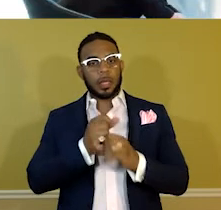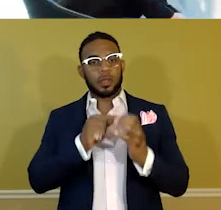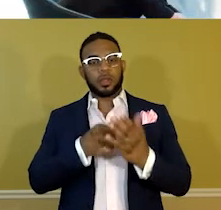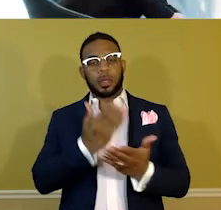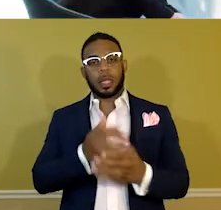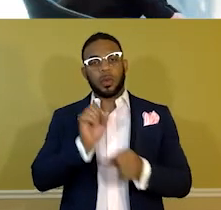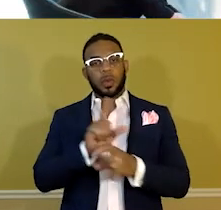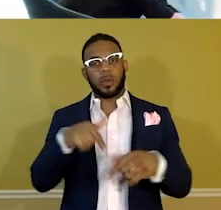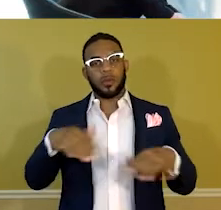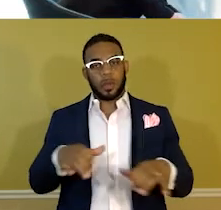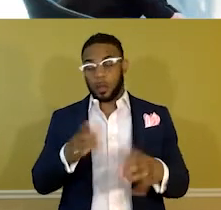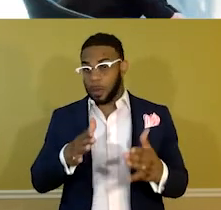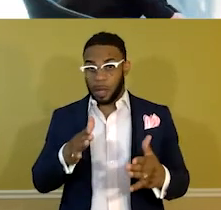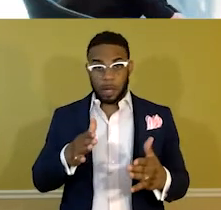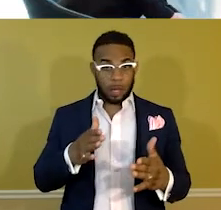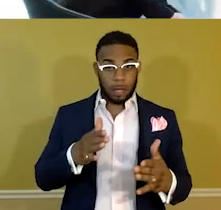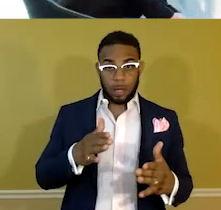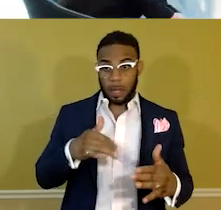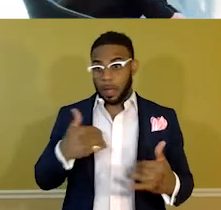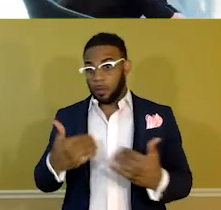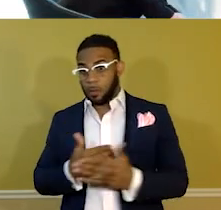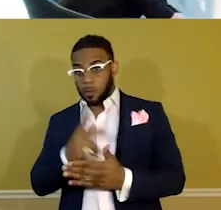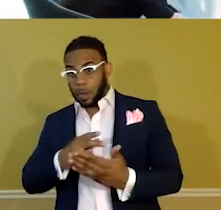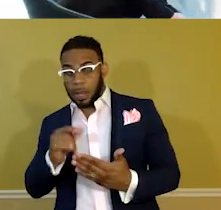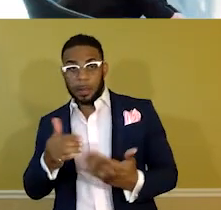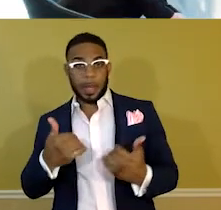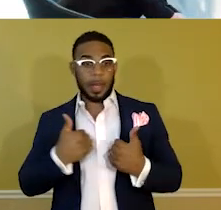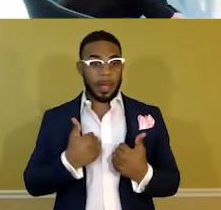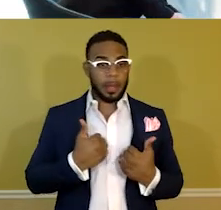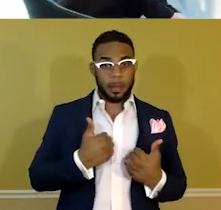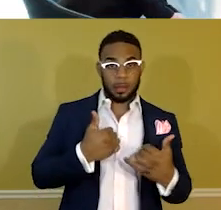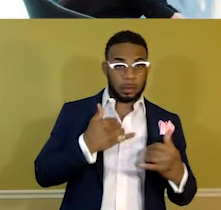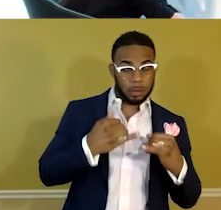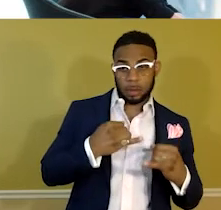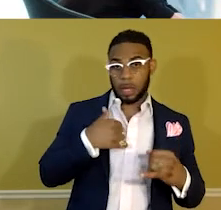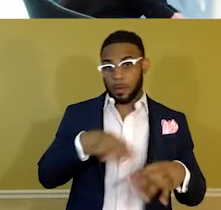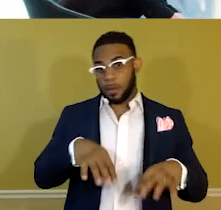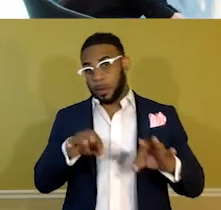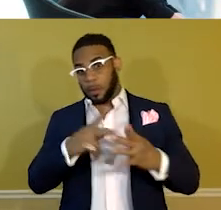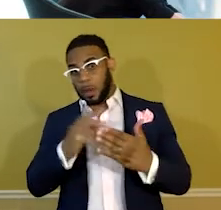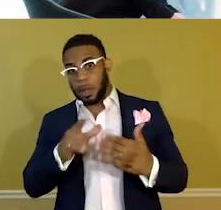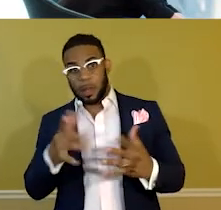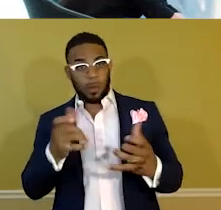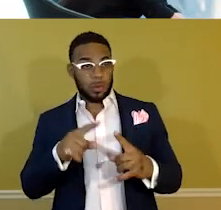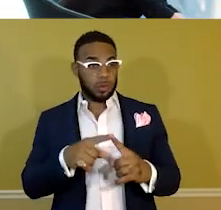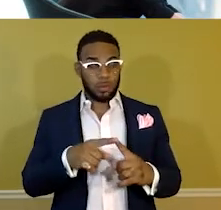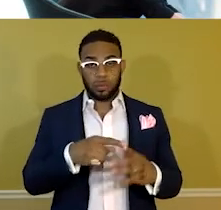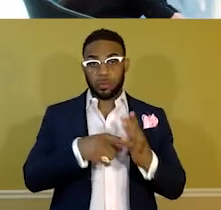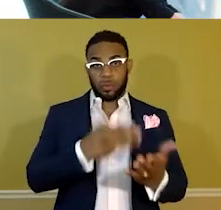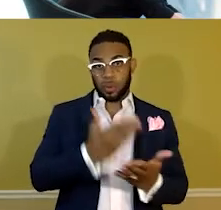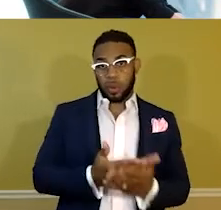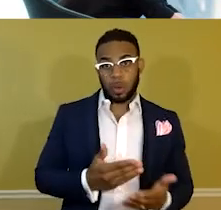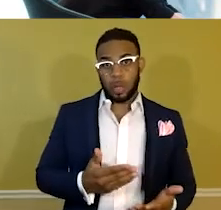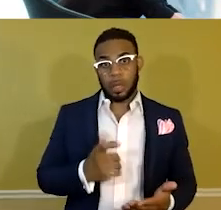the work that you've done. You might walk through a project. They may have, the interviewer may have picked a project that they want you to show.